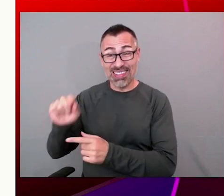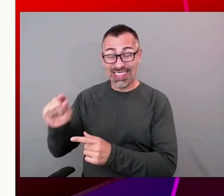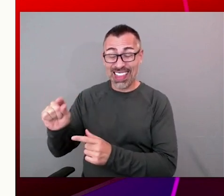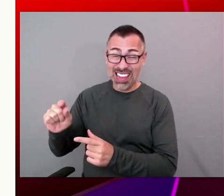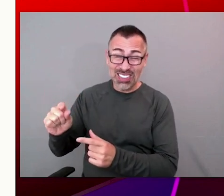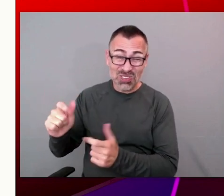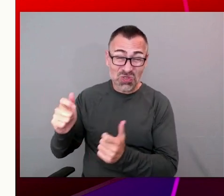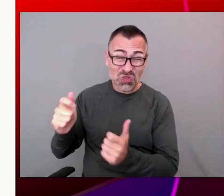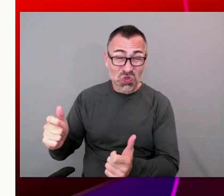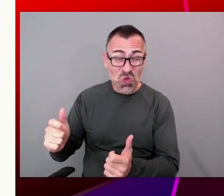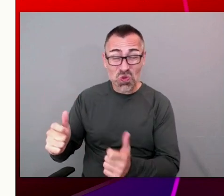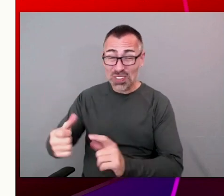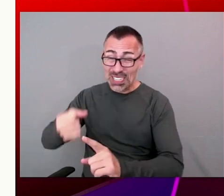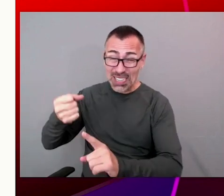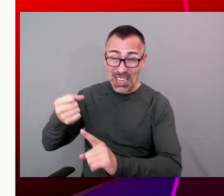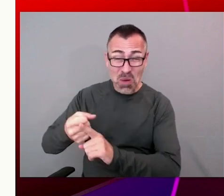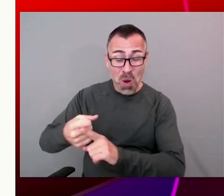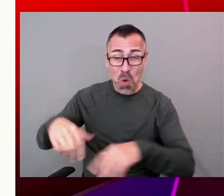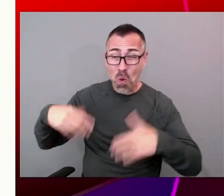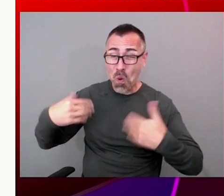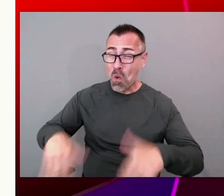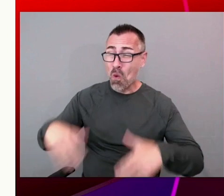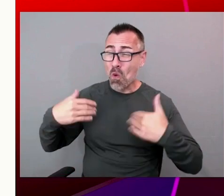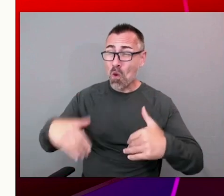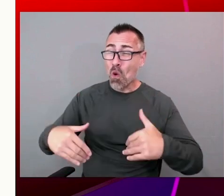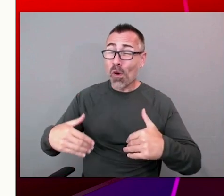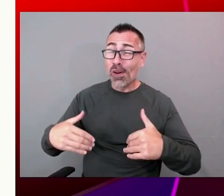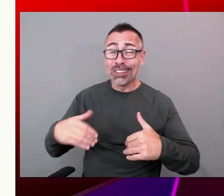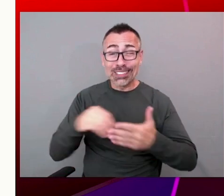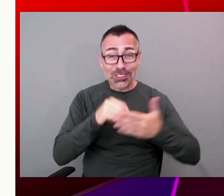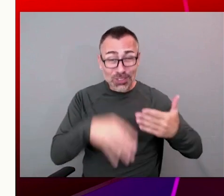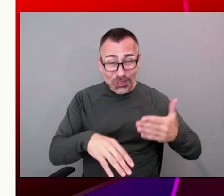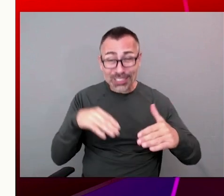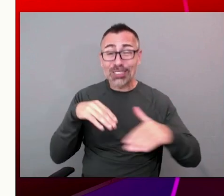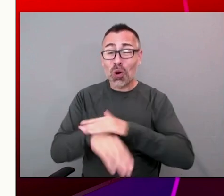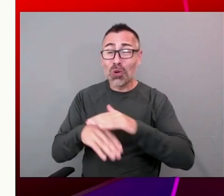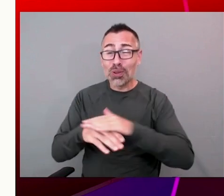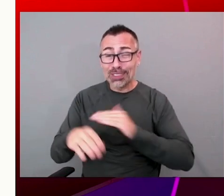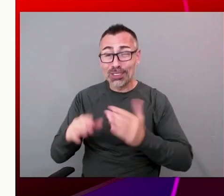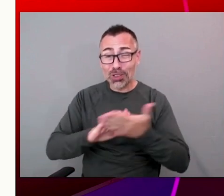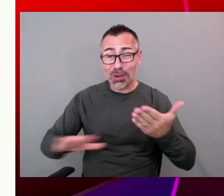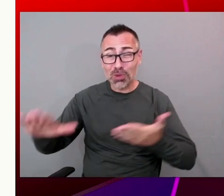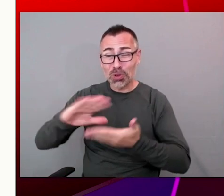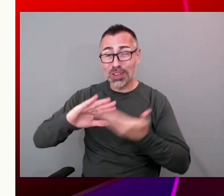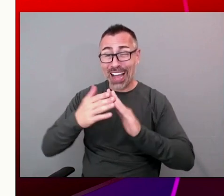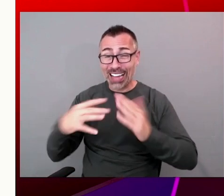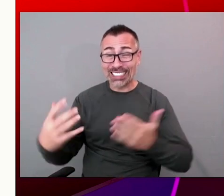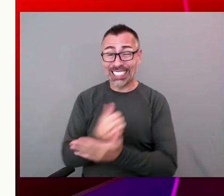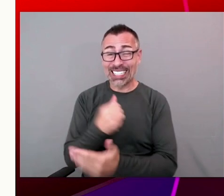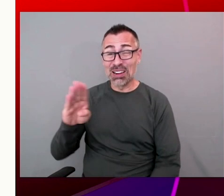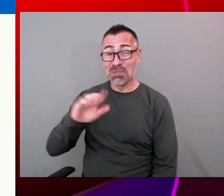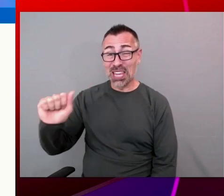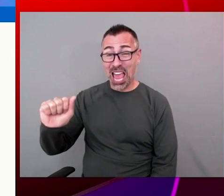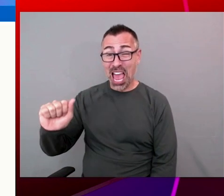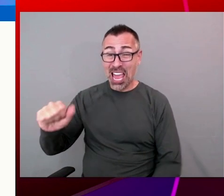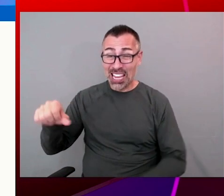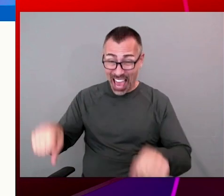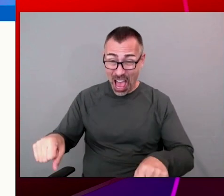able to go to a community college and get a bachelor's degree. Yeah, that is fantastic. Yeah, because I can imagine a student, because this is me,